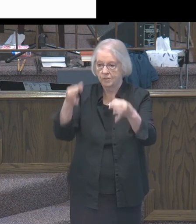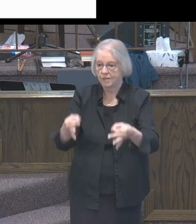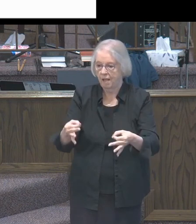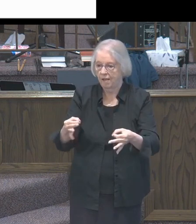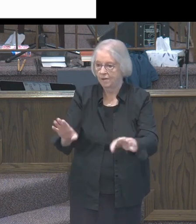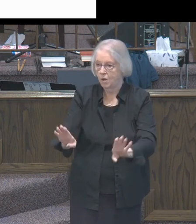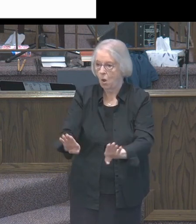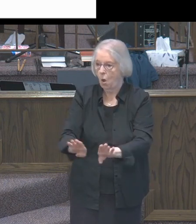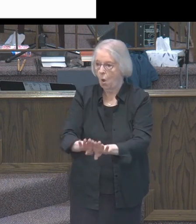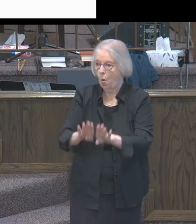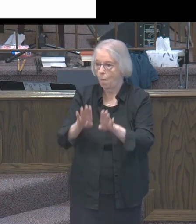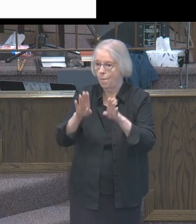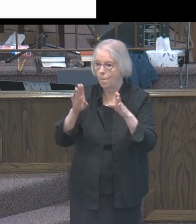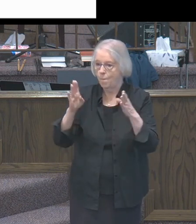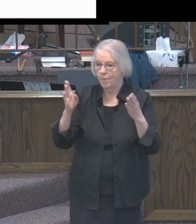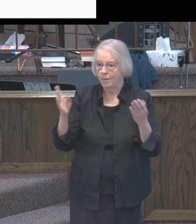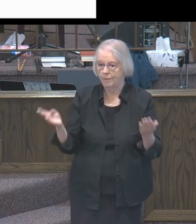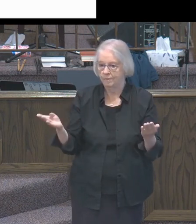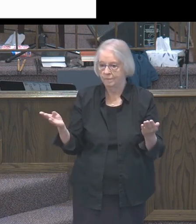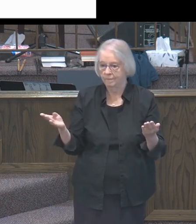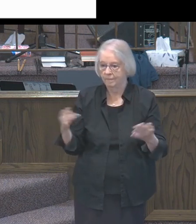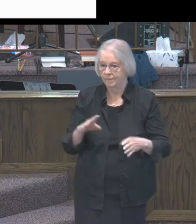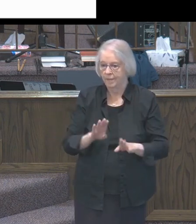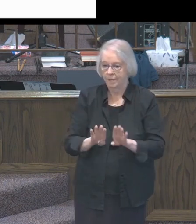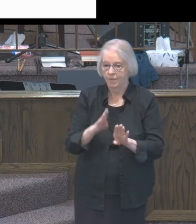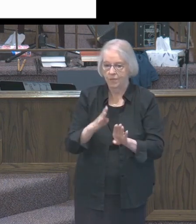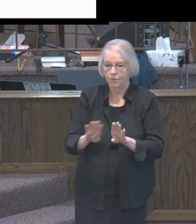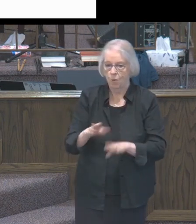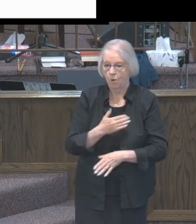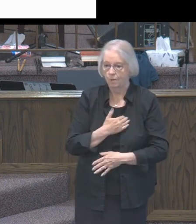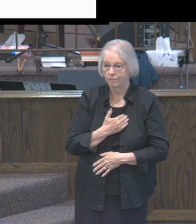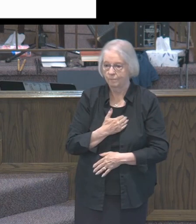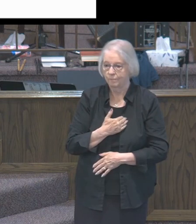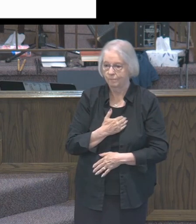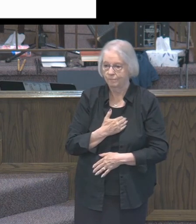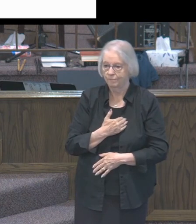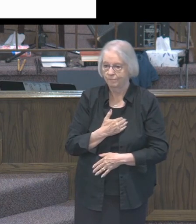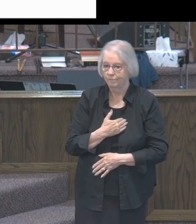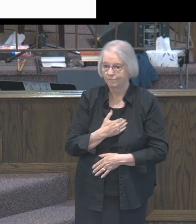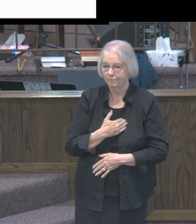Thank you for that conversation this week.